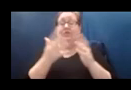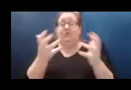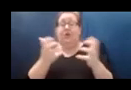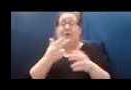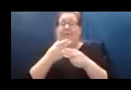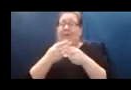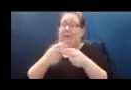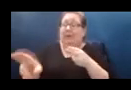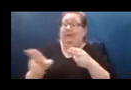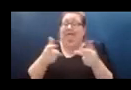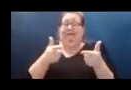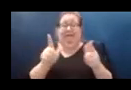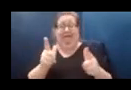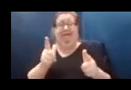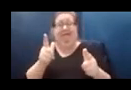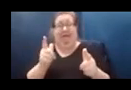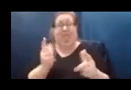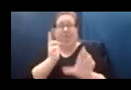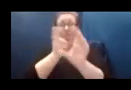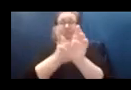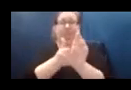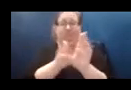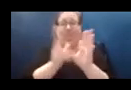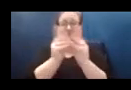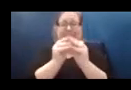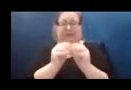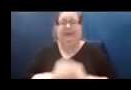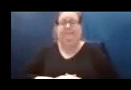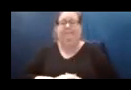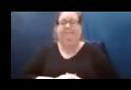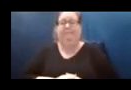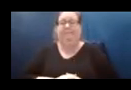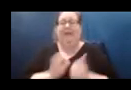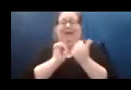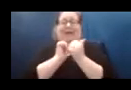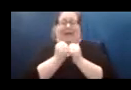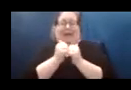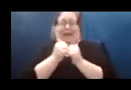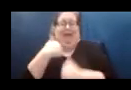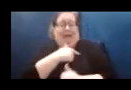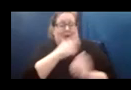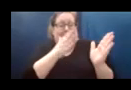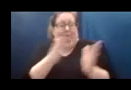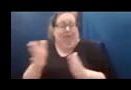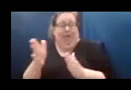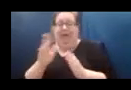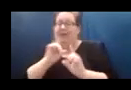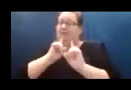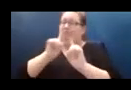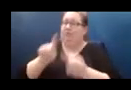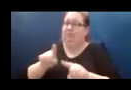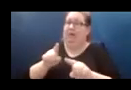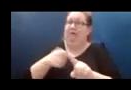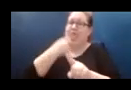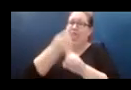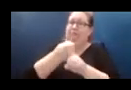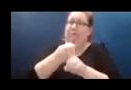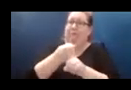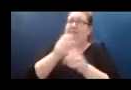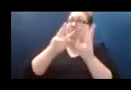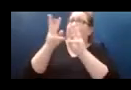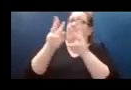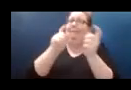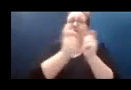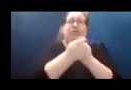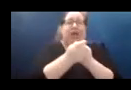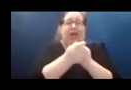quick and allow us to get to that part of the meeting. How we plan and respond to the impacts of climate change, whether they